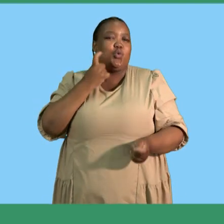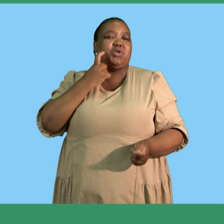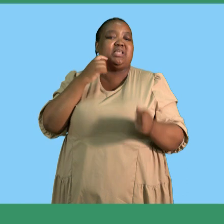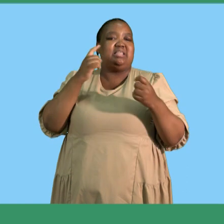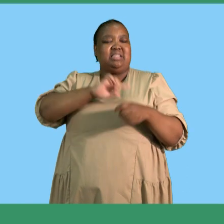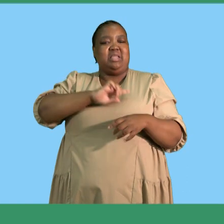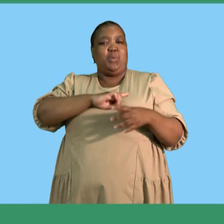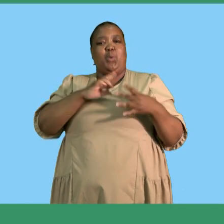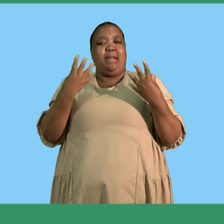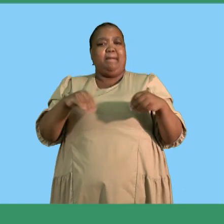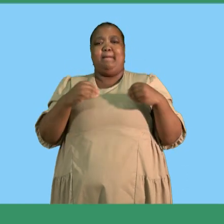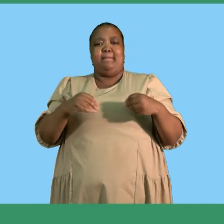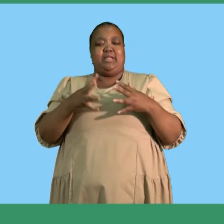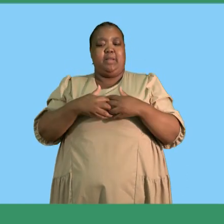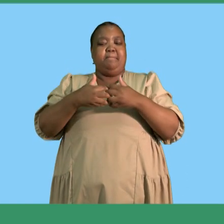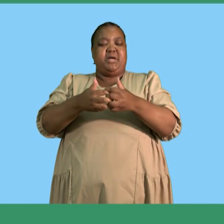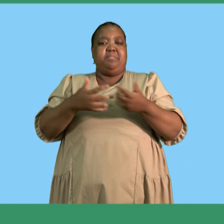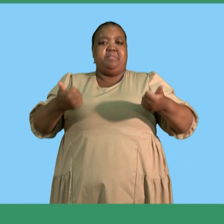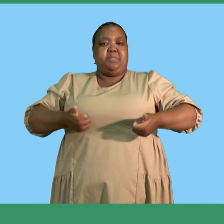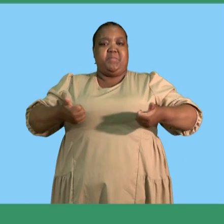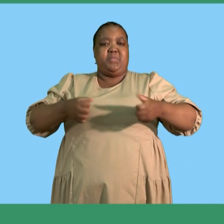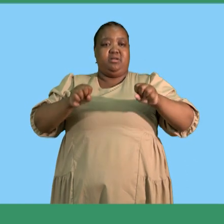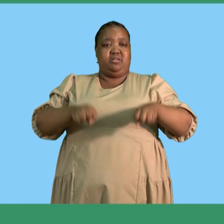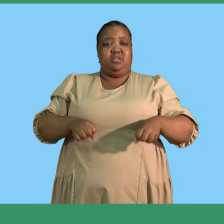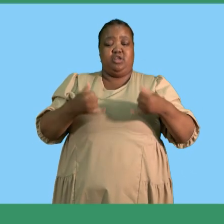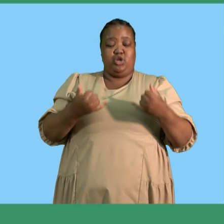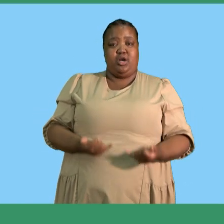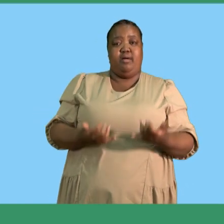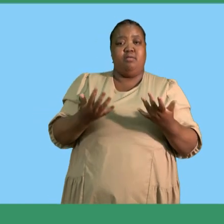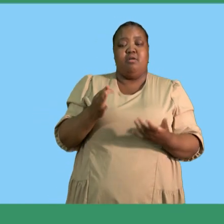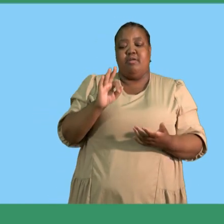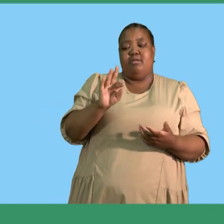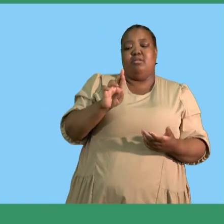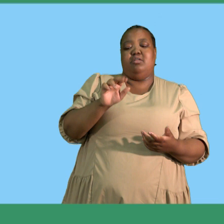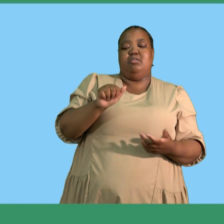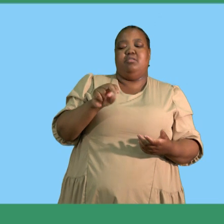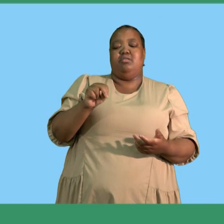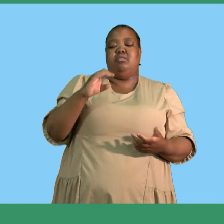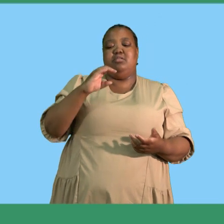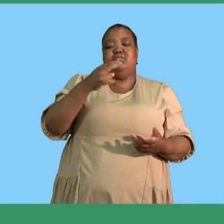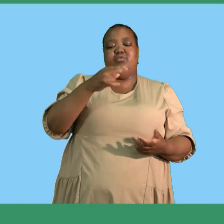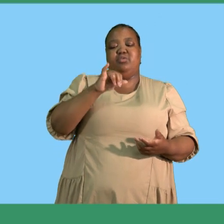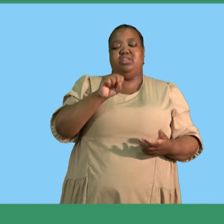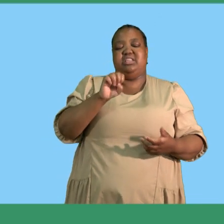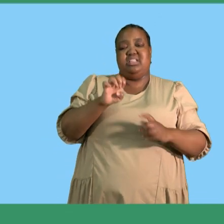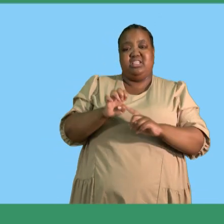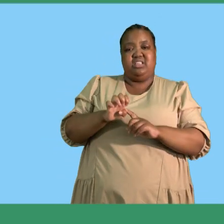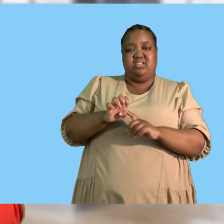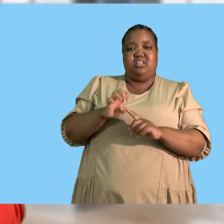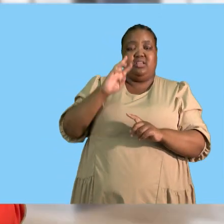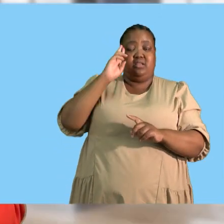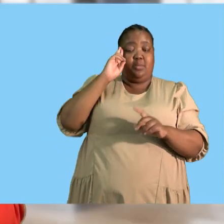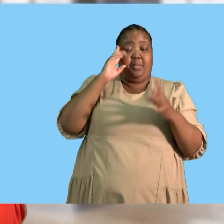there. Now, let us also look at franchising. So franchising, remember, is